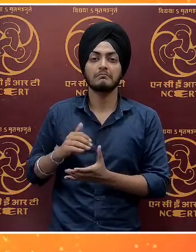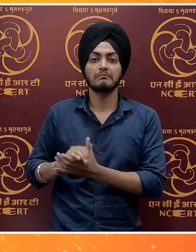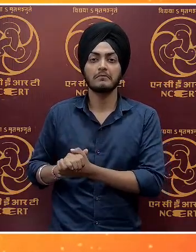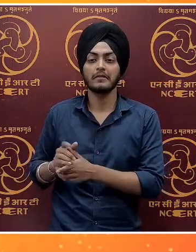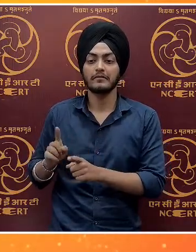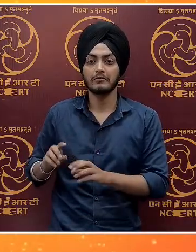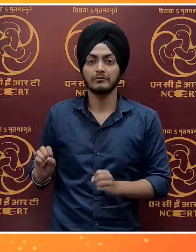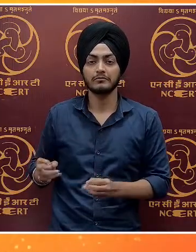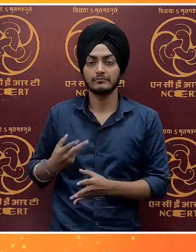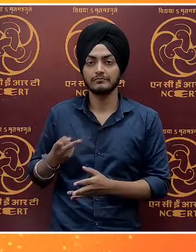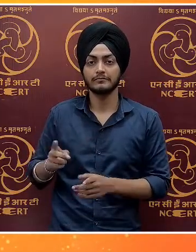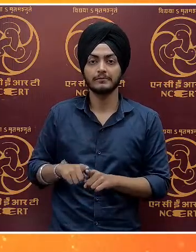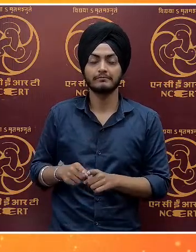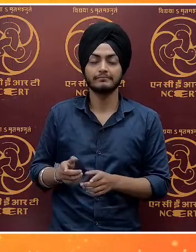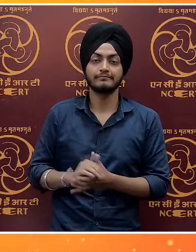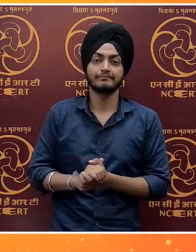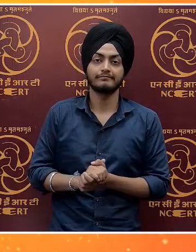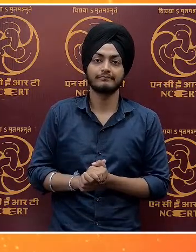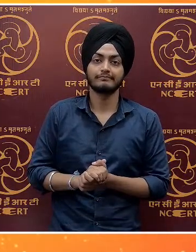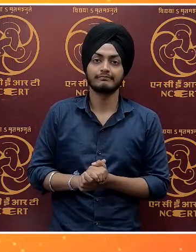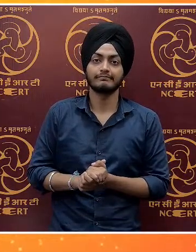start ahead? Definitely.